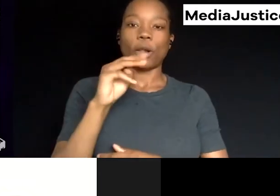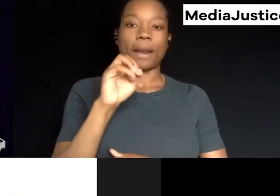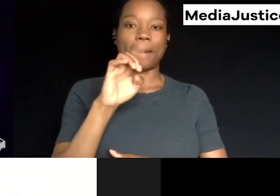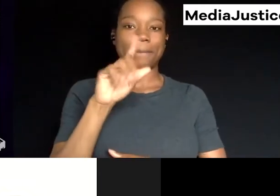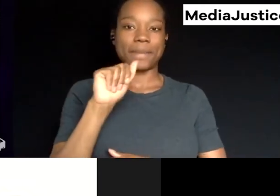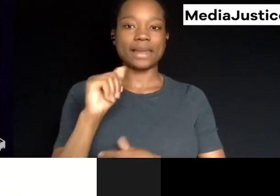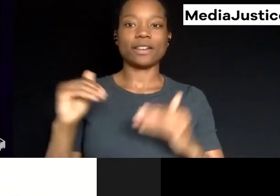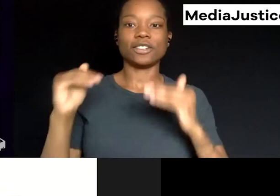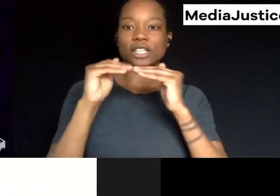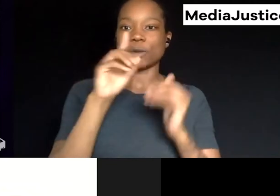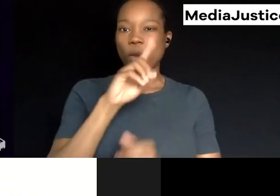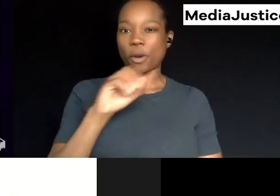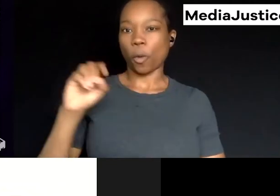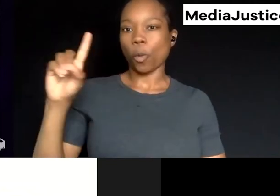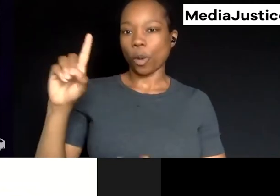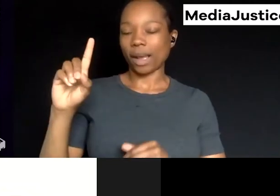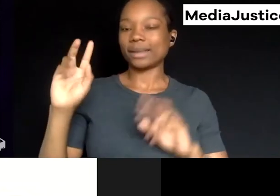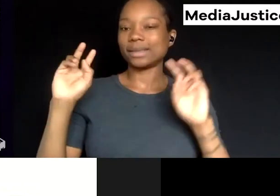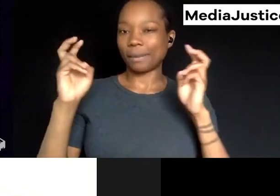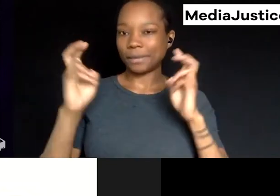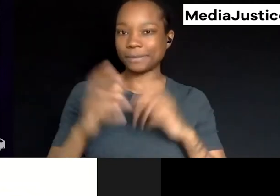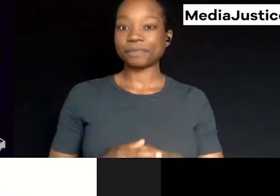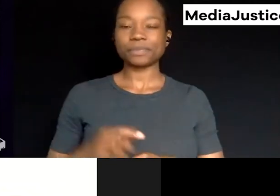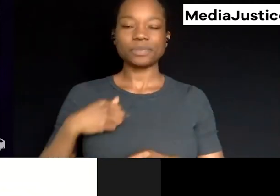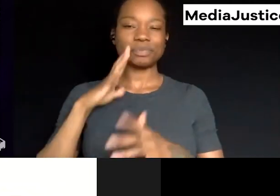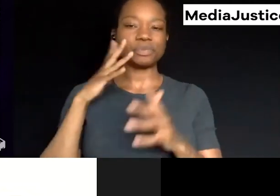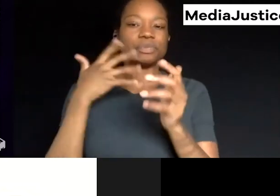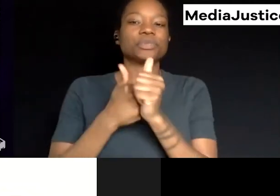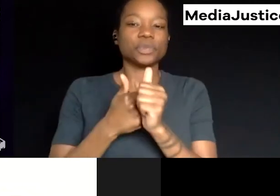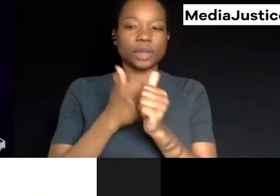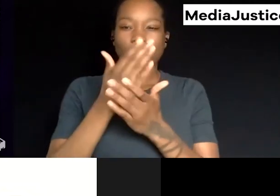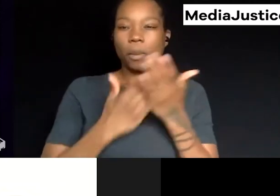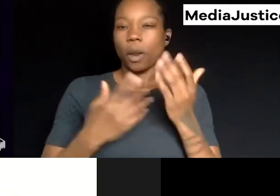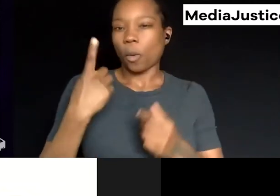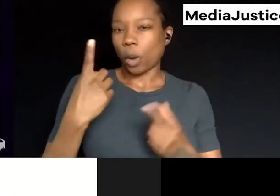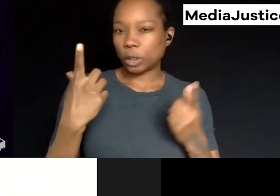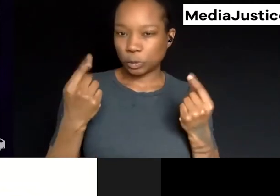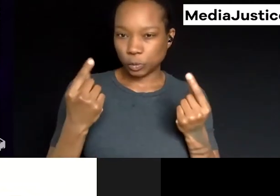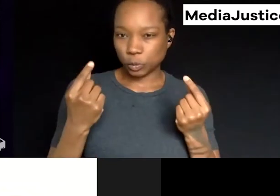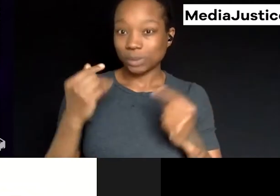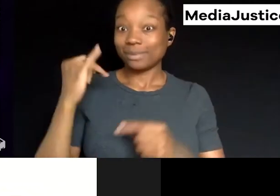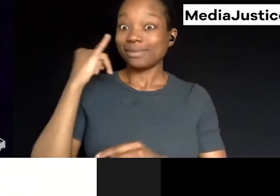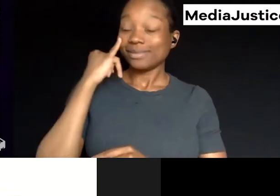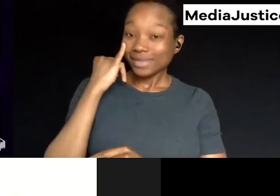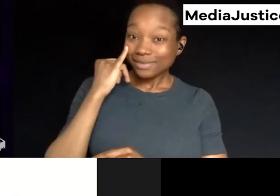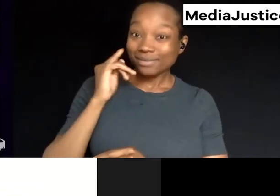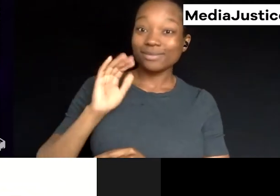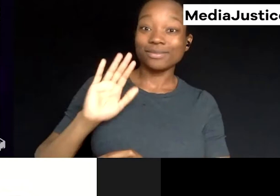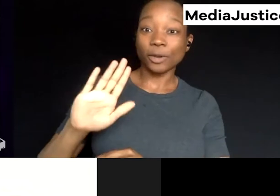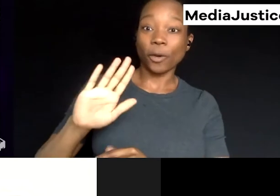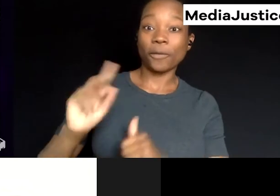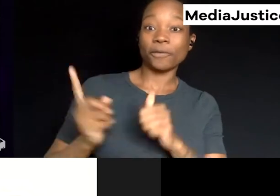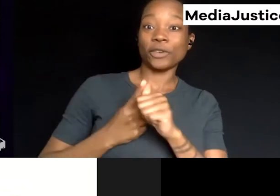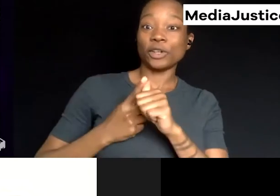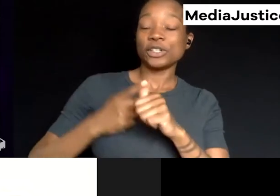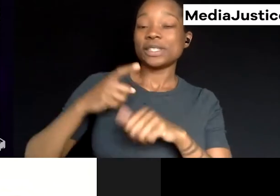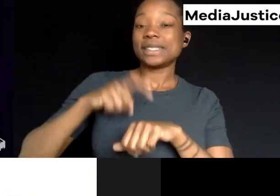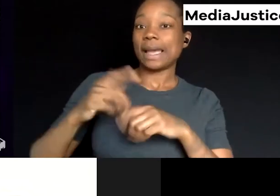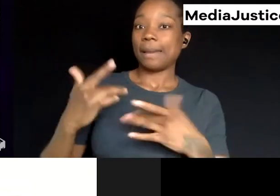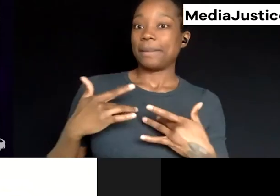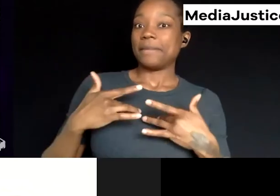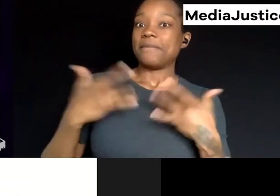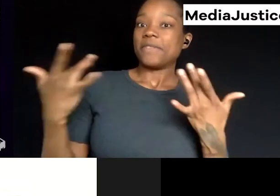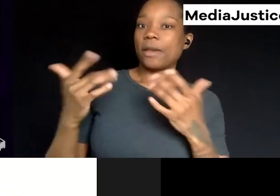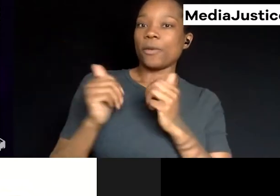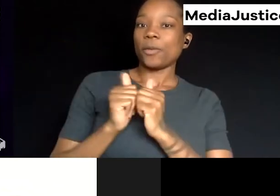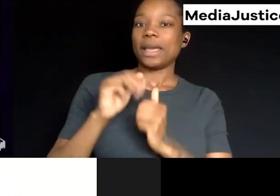you up in a bit about what we covered in part one. If this is your first ever event with Media Justice, I just